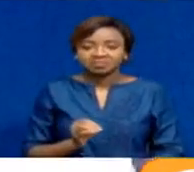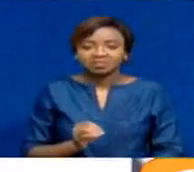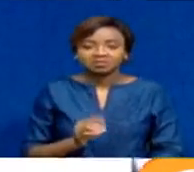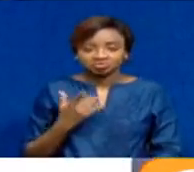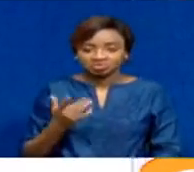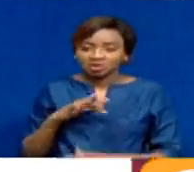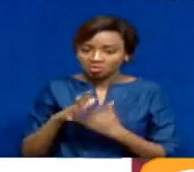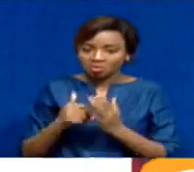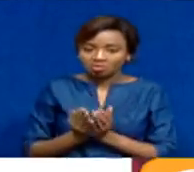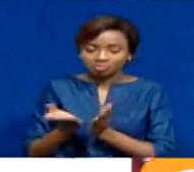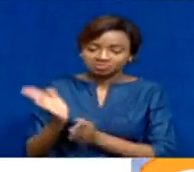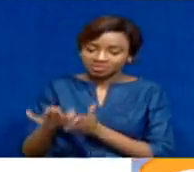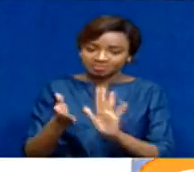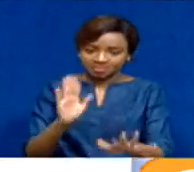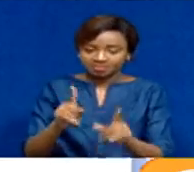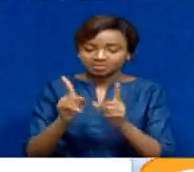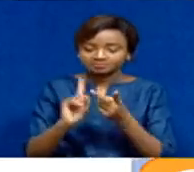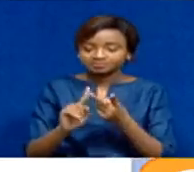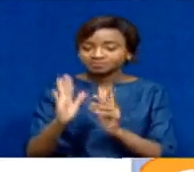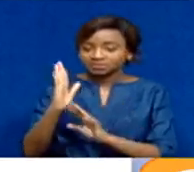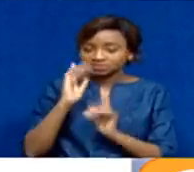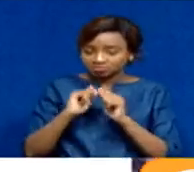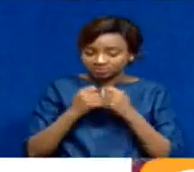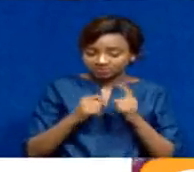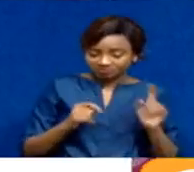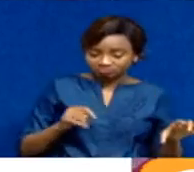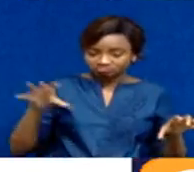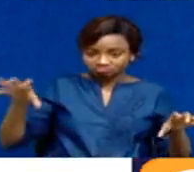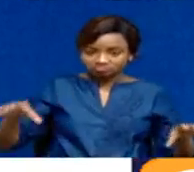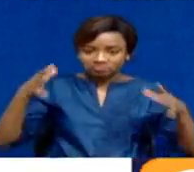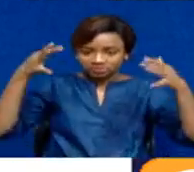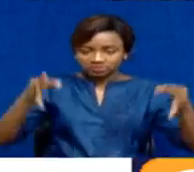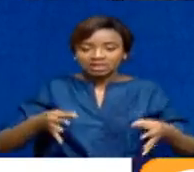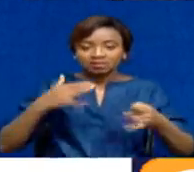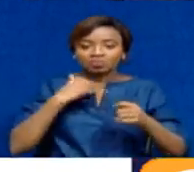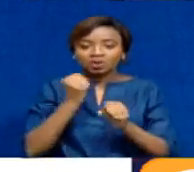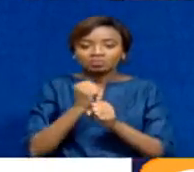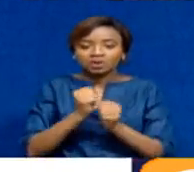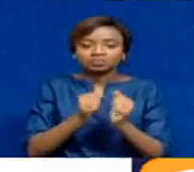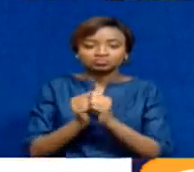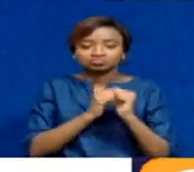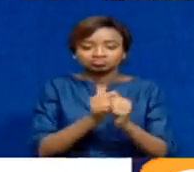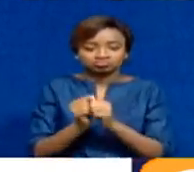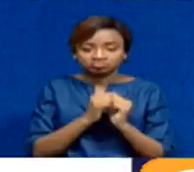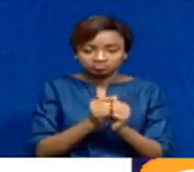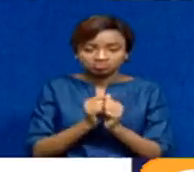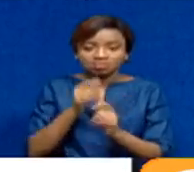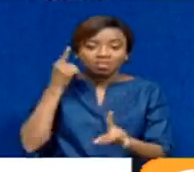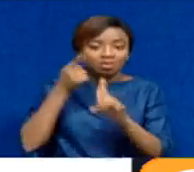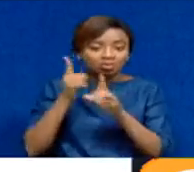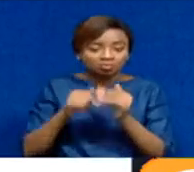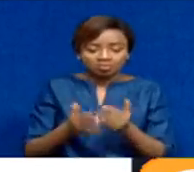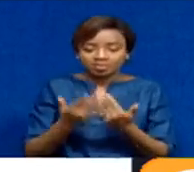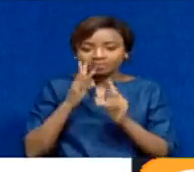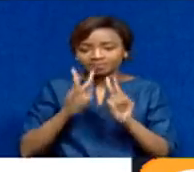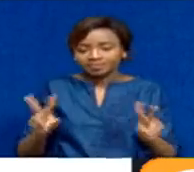all accounted for. Security teams from the two countries have pledged to foster a cordial working relationship to ensure peace